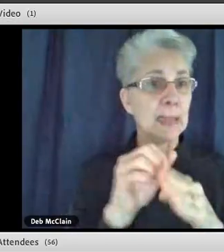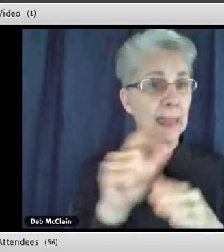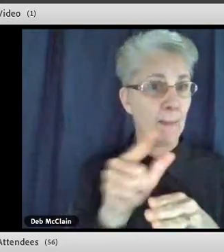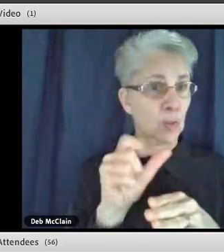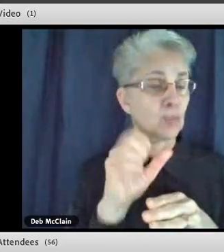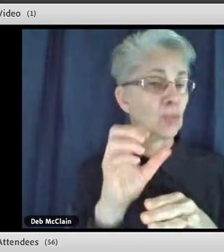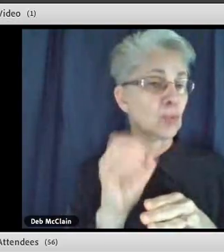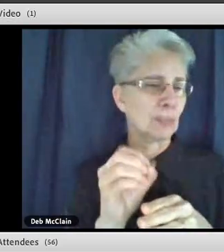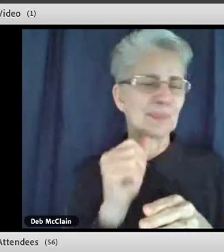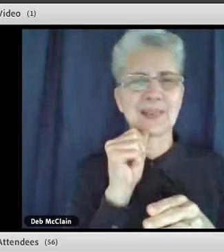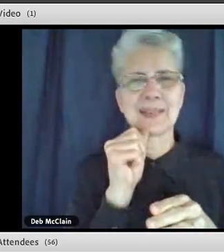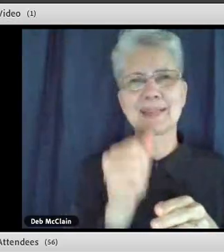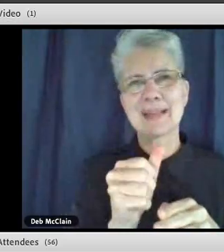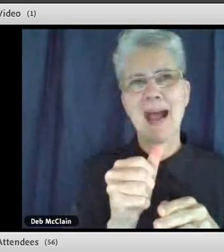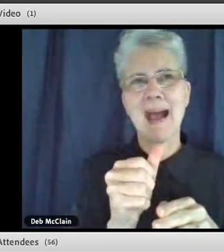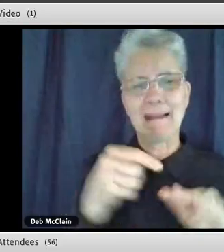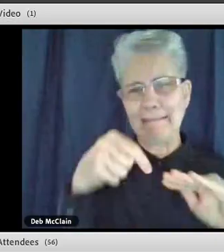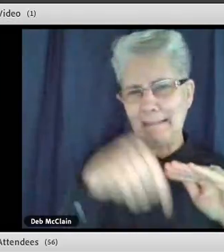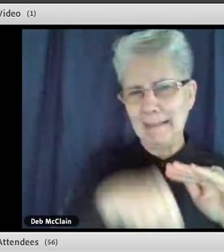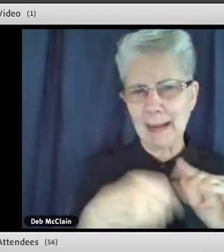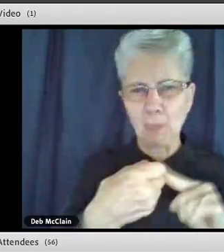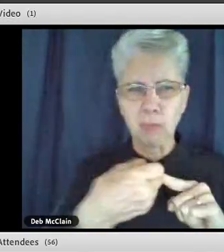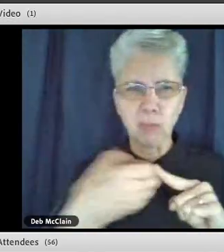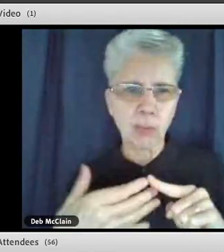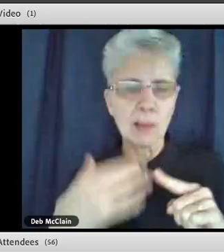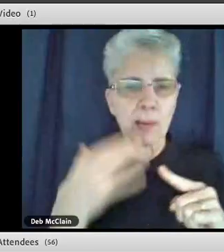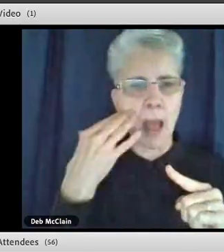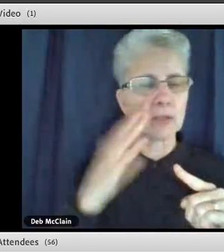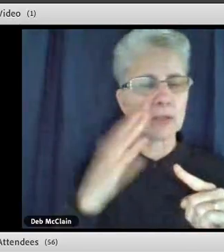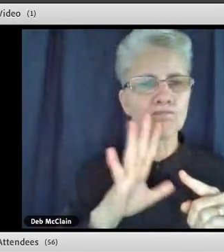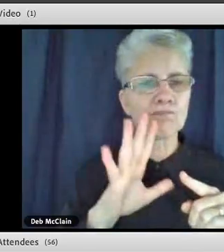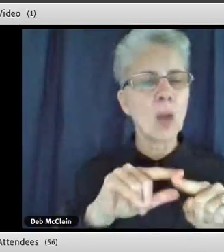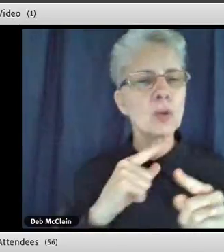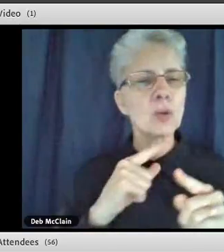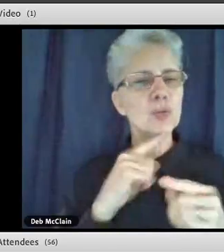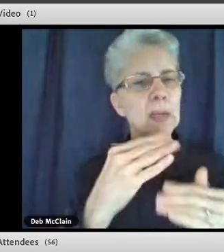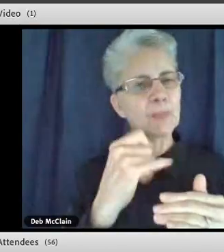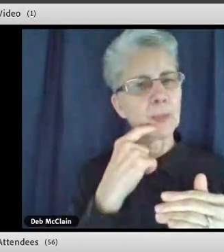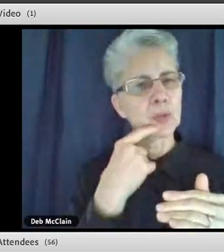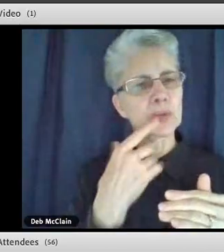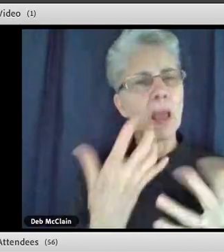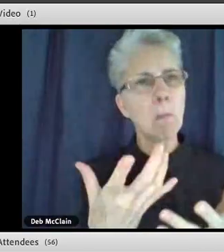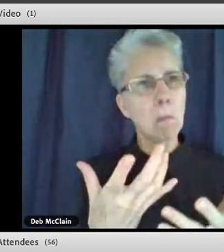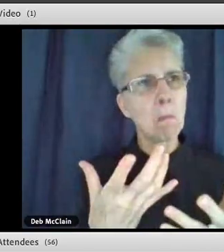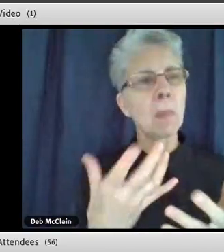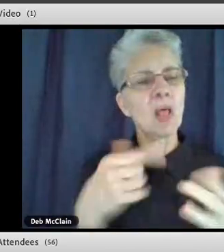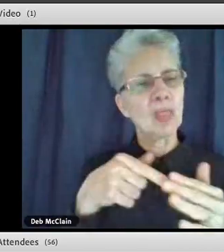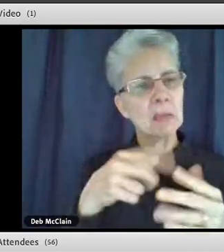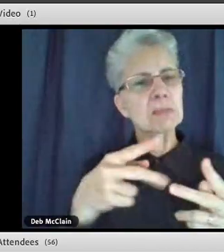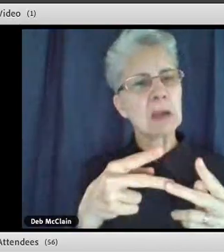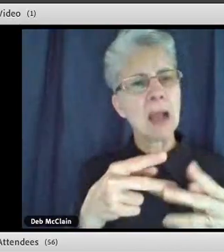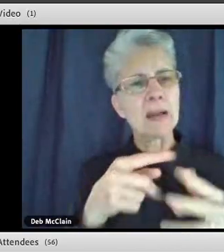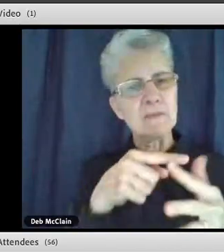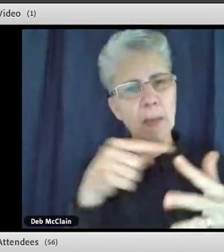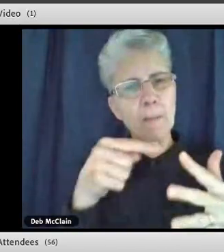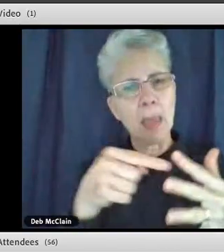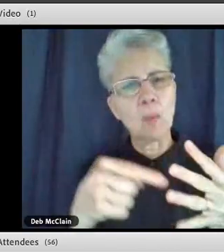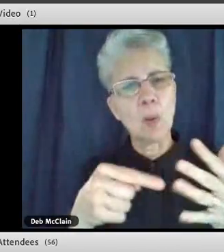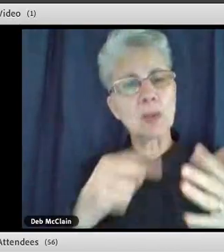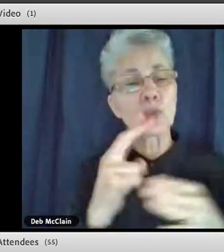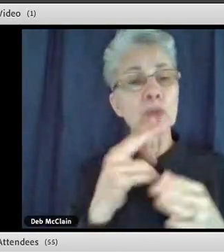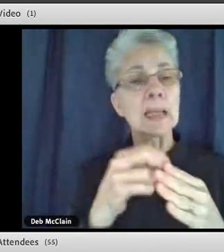so not in-depth knowledge or anything like that. I want you to at least be able to say these are kind of the main ones that are used